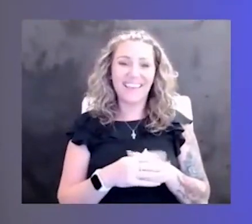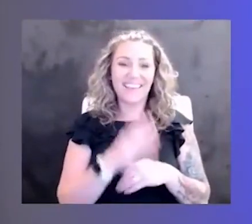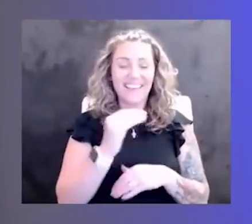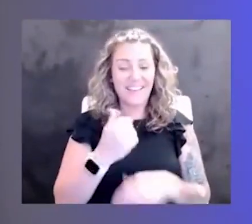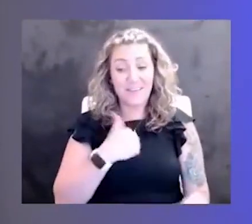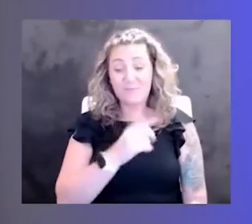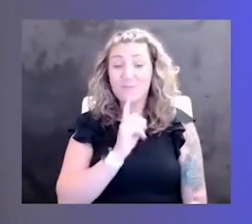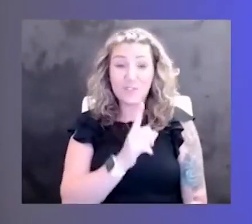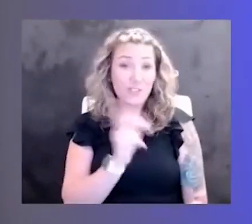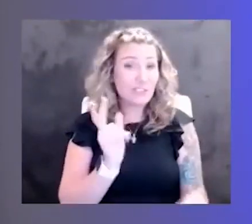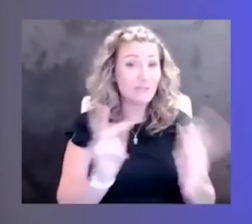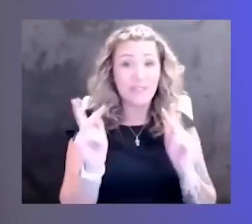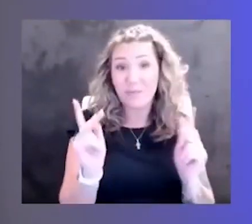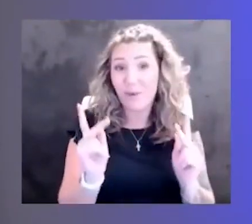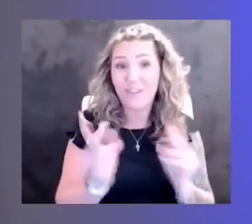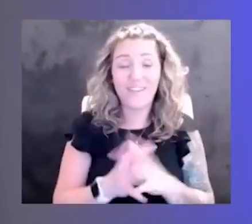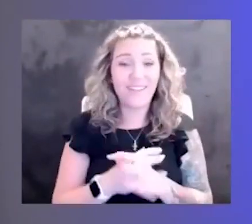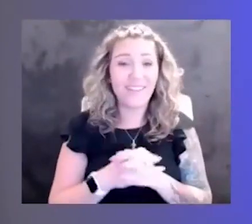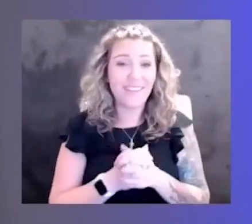people are,